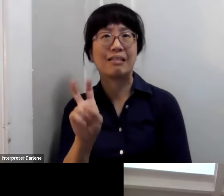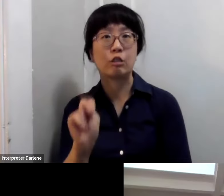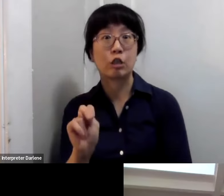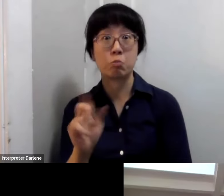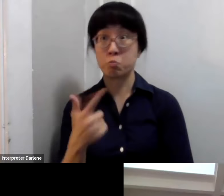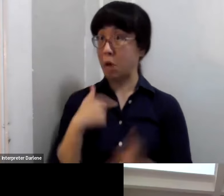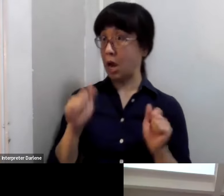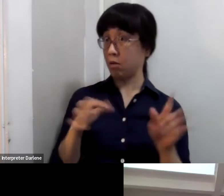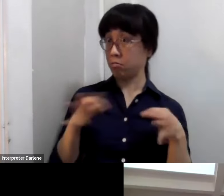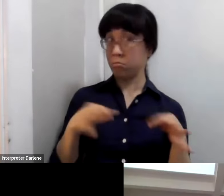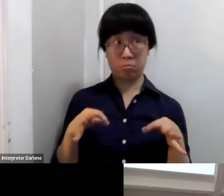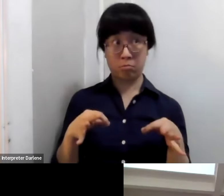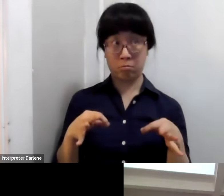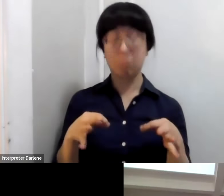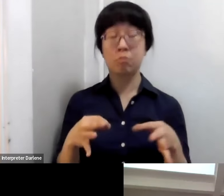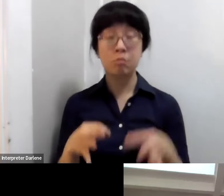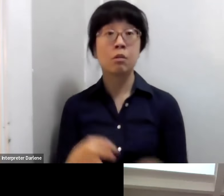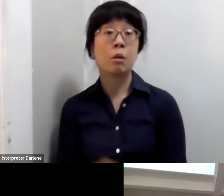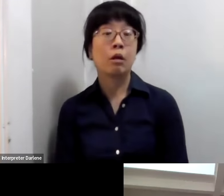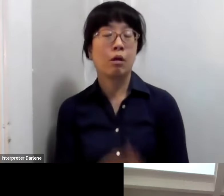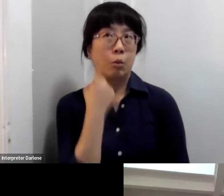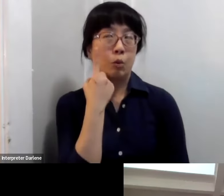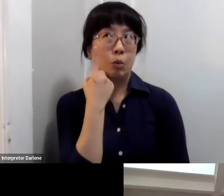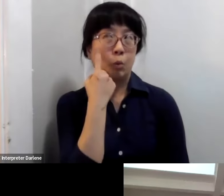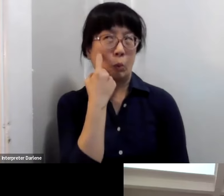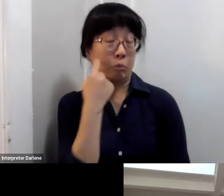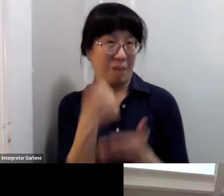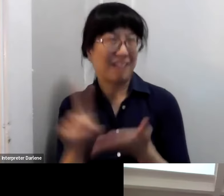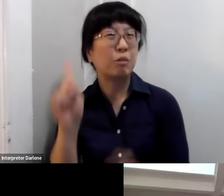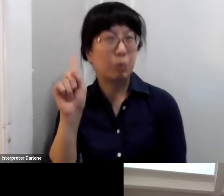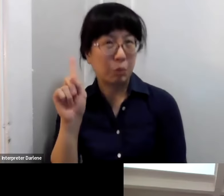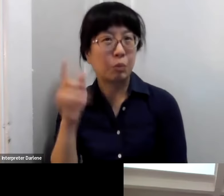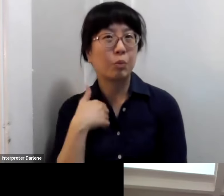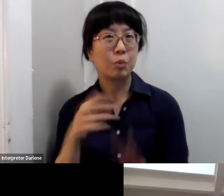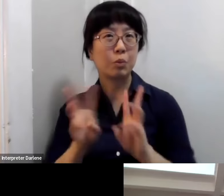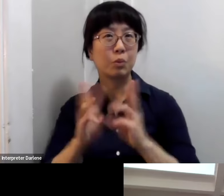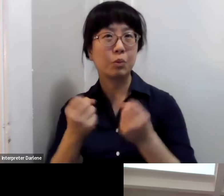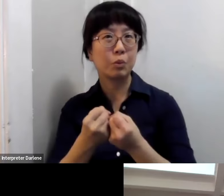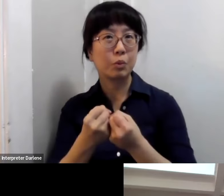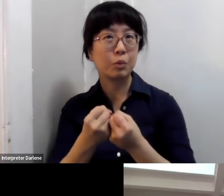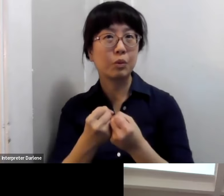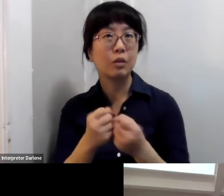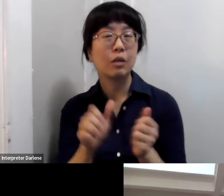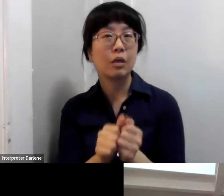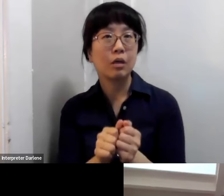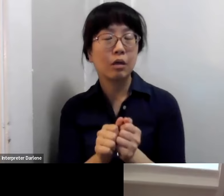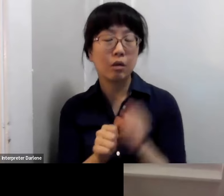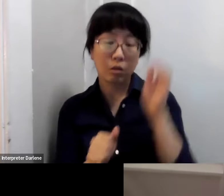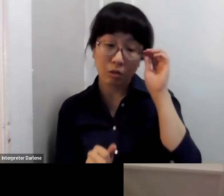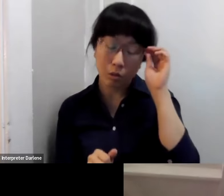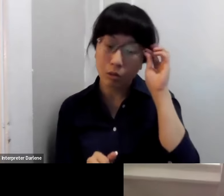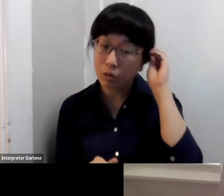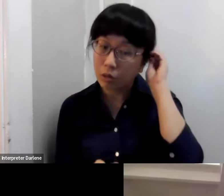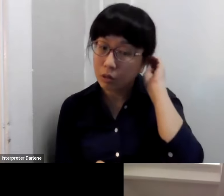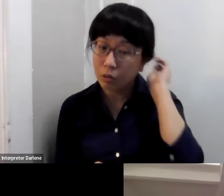everyone. We recently, actually this past week, we did a workshop with NSCI 390, which is geared